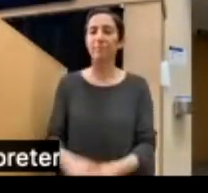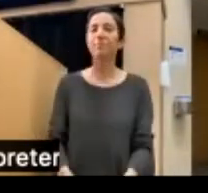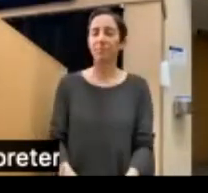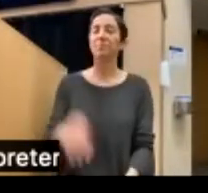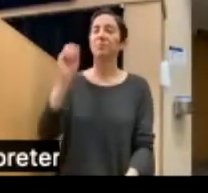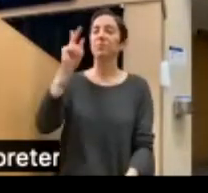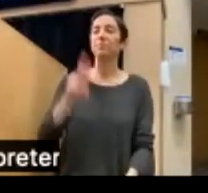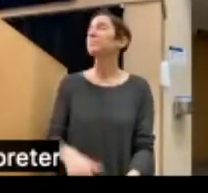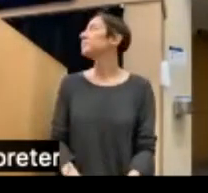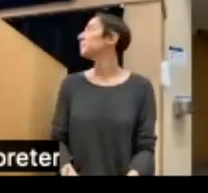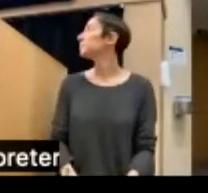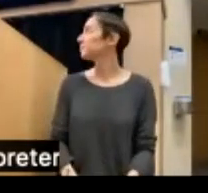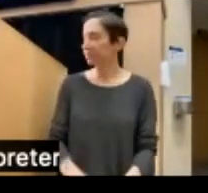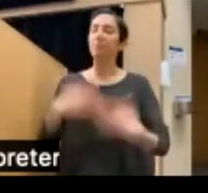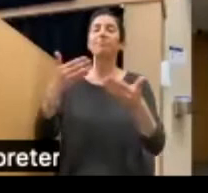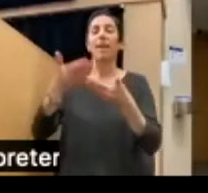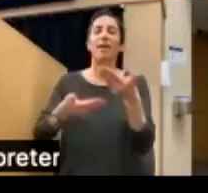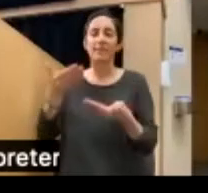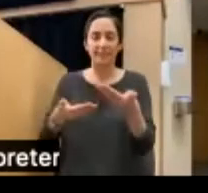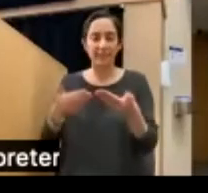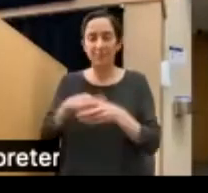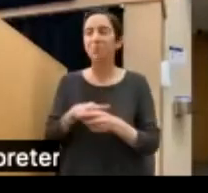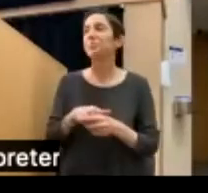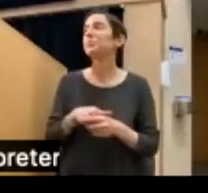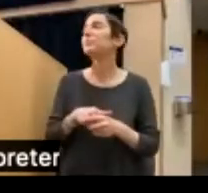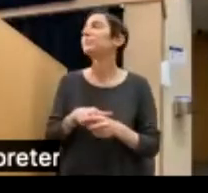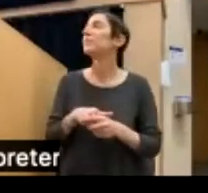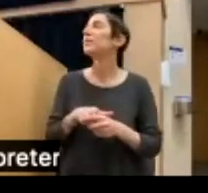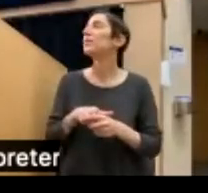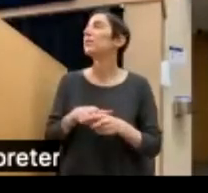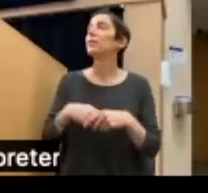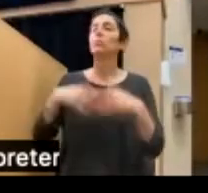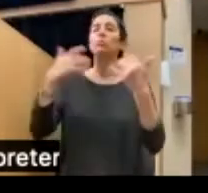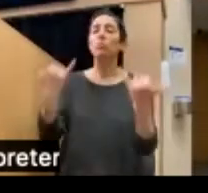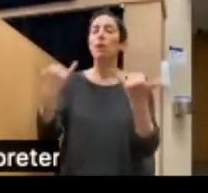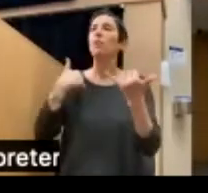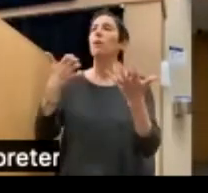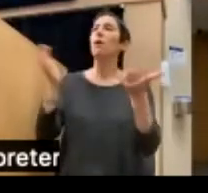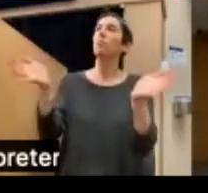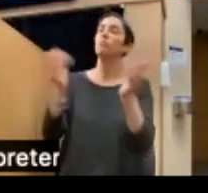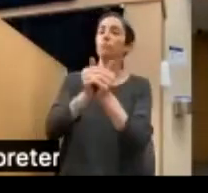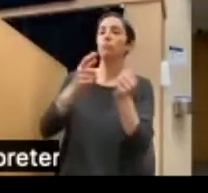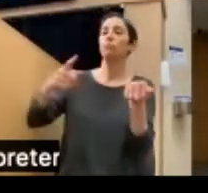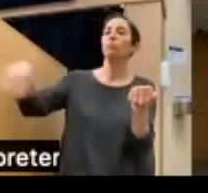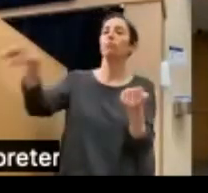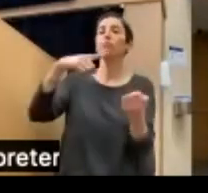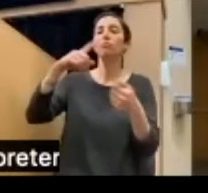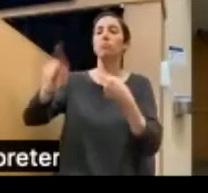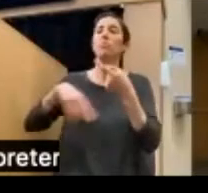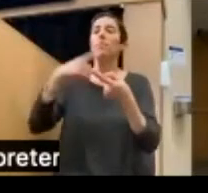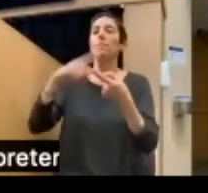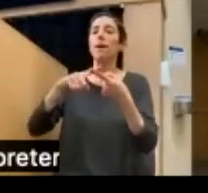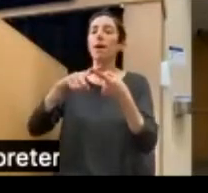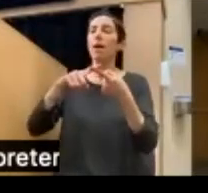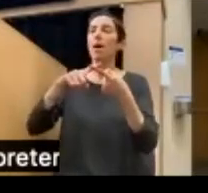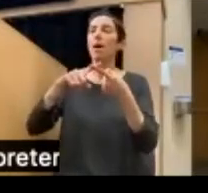All right, so kind of. So today I want to talk with you all about something, for